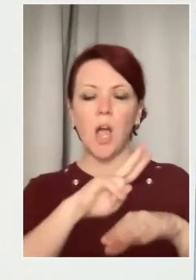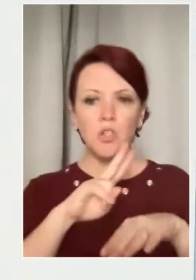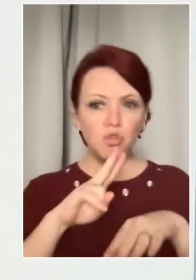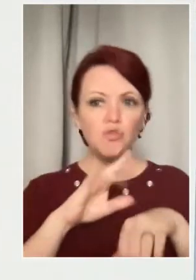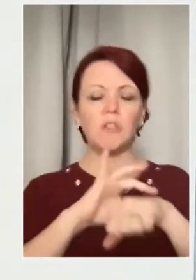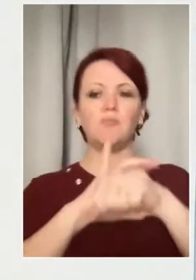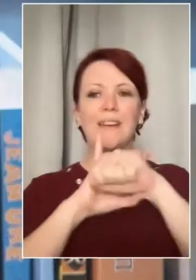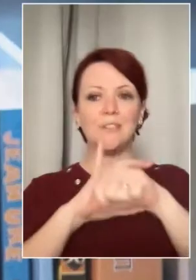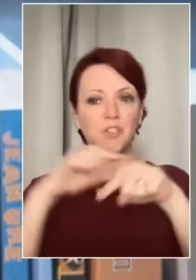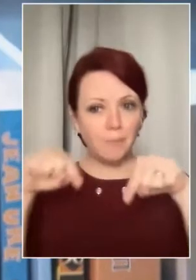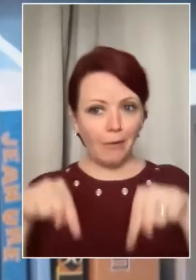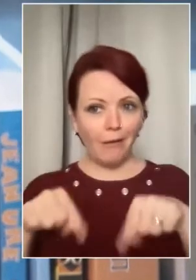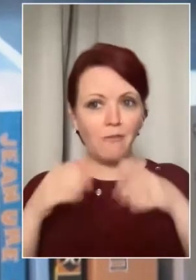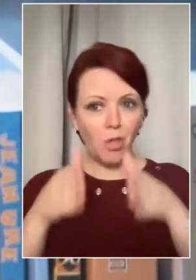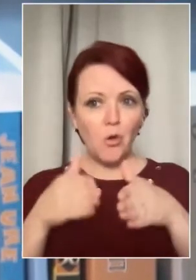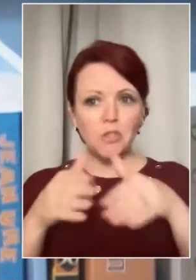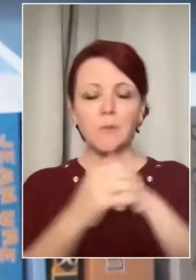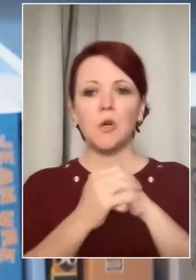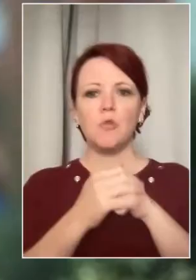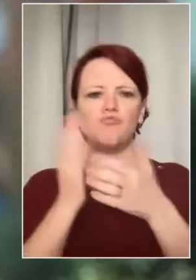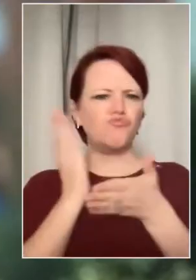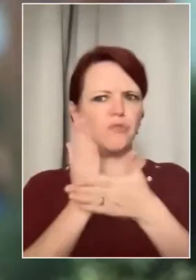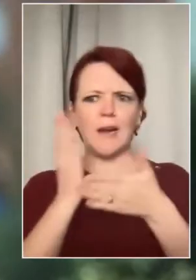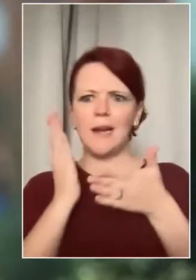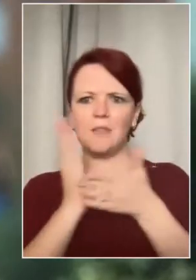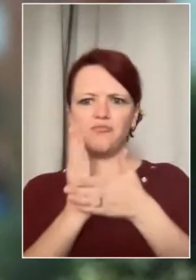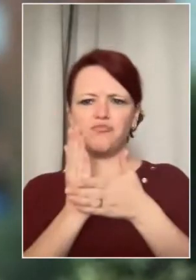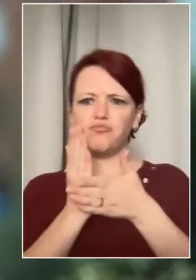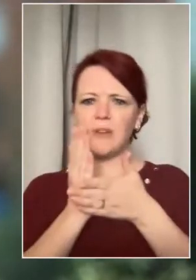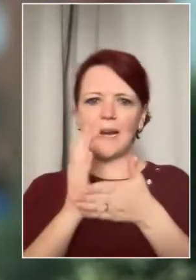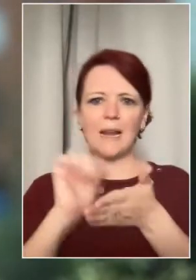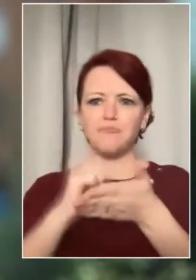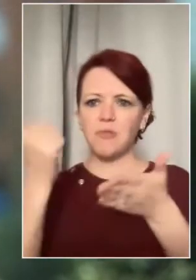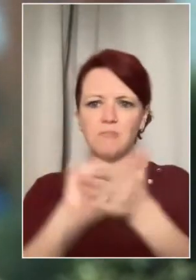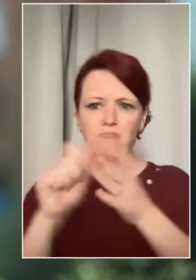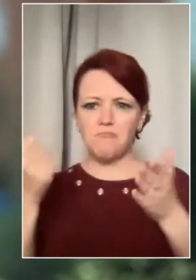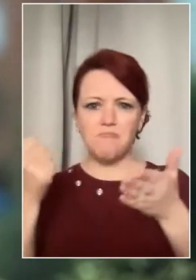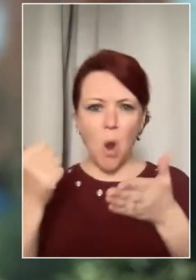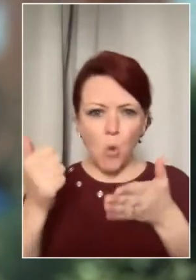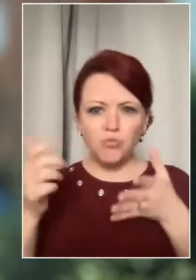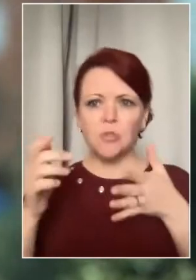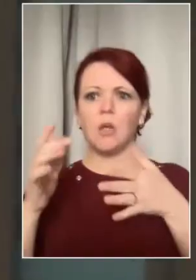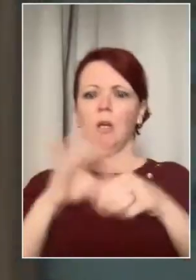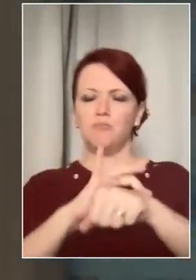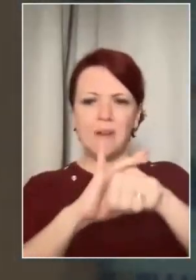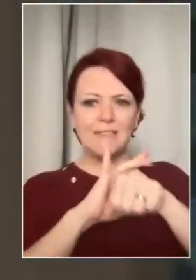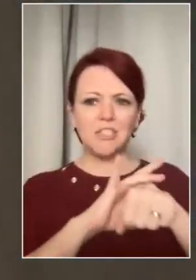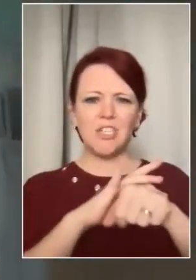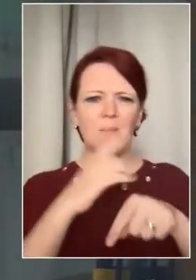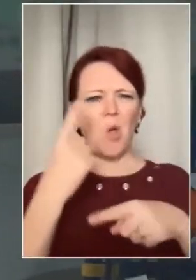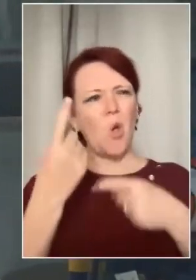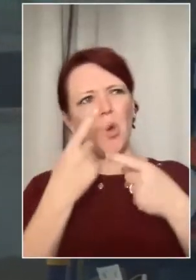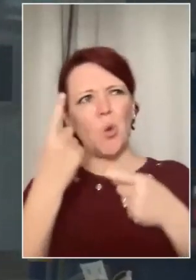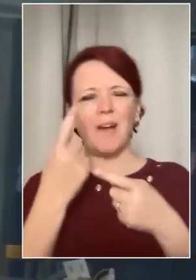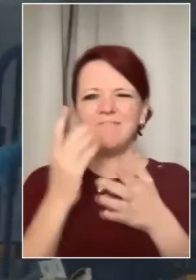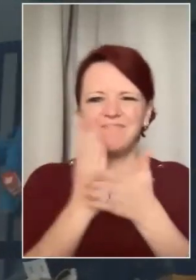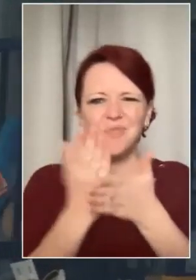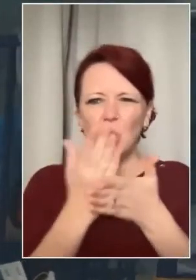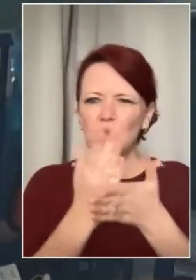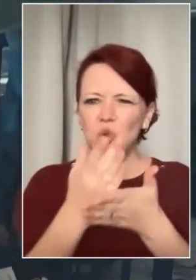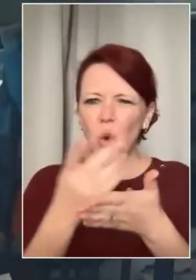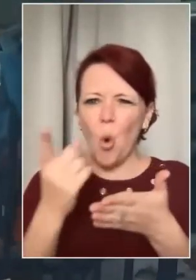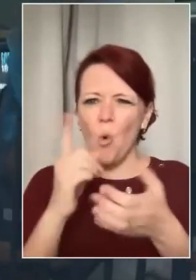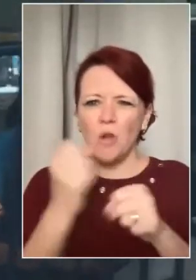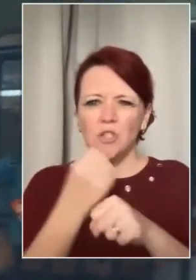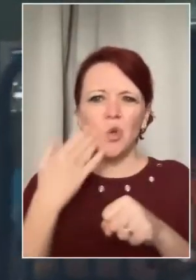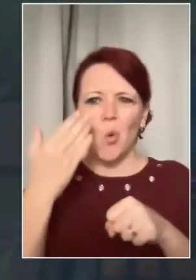Street Hospital. We're really promoting our apprenticeships to entice people that are leaving college, not sure of what their career pathway should be, but equally